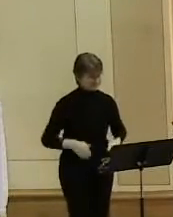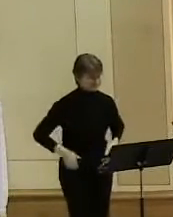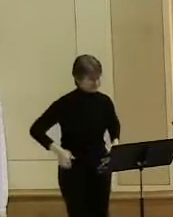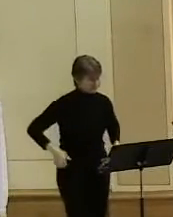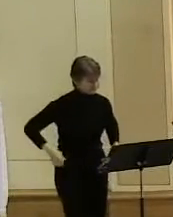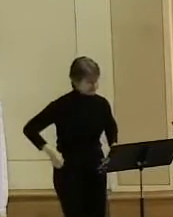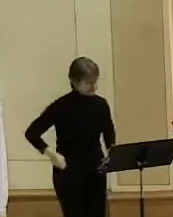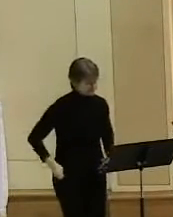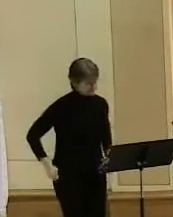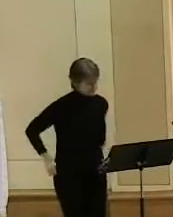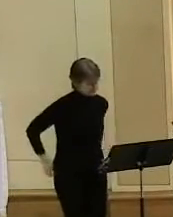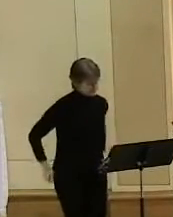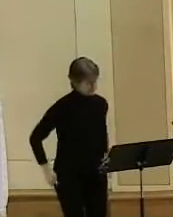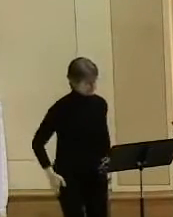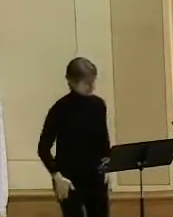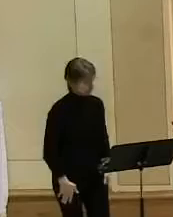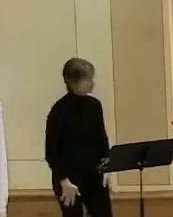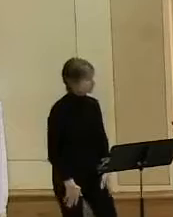missal.